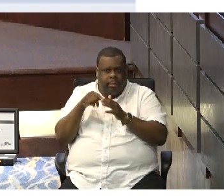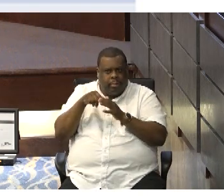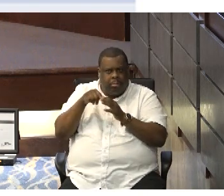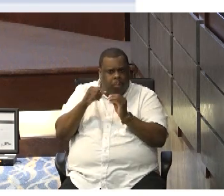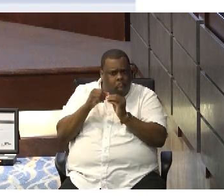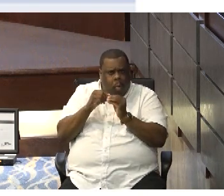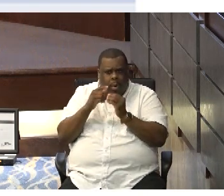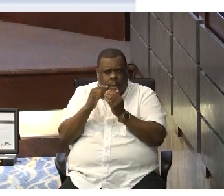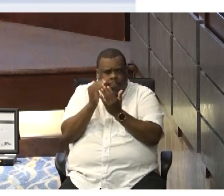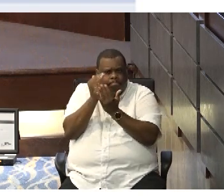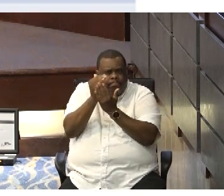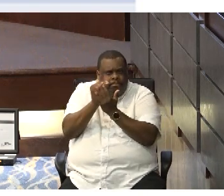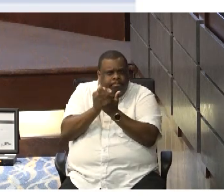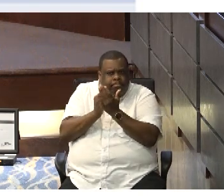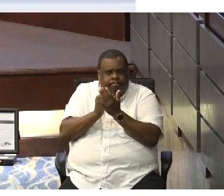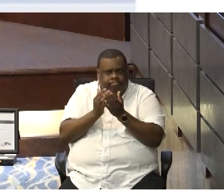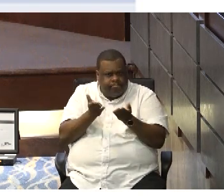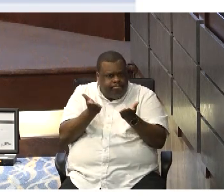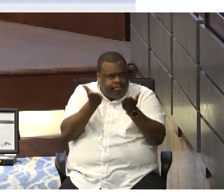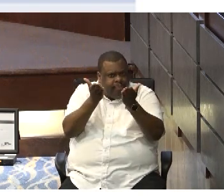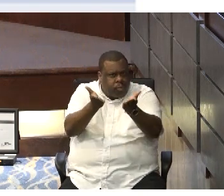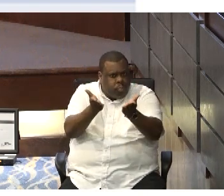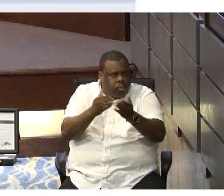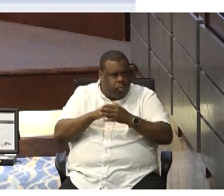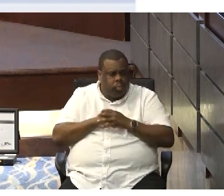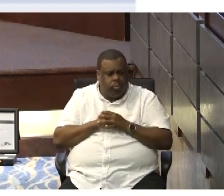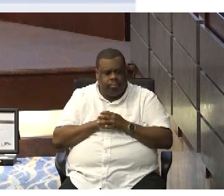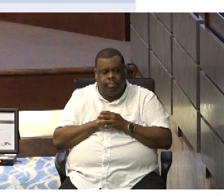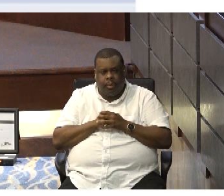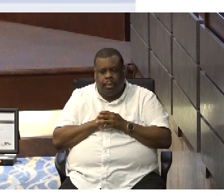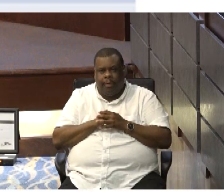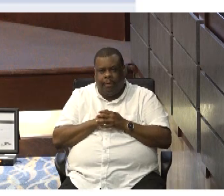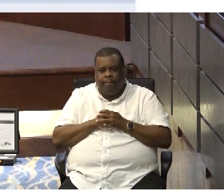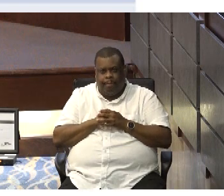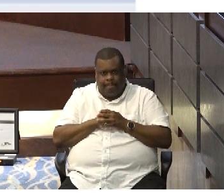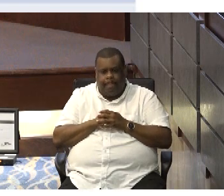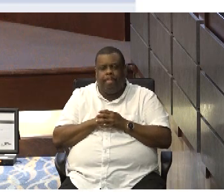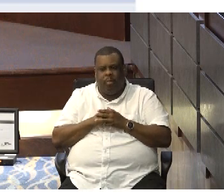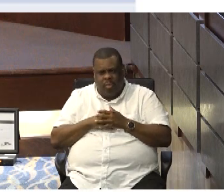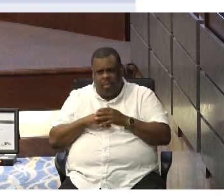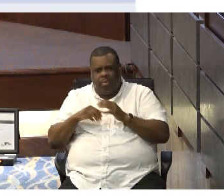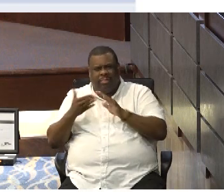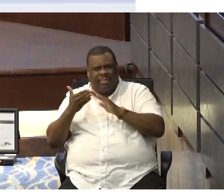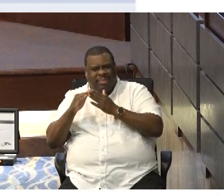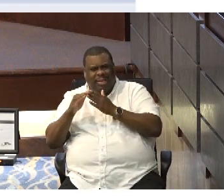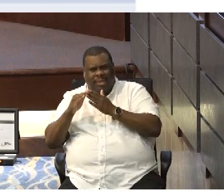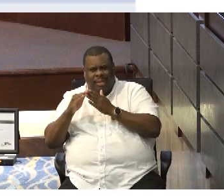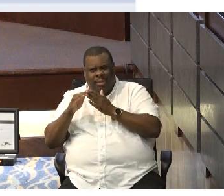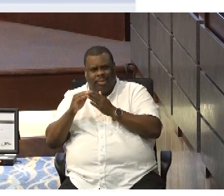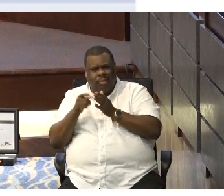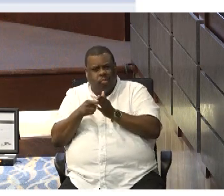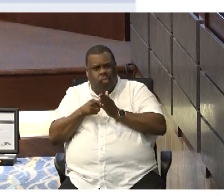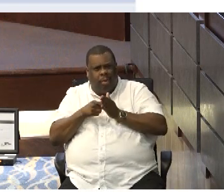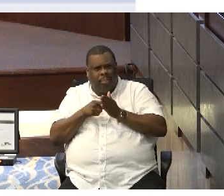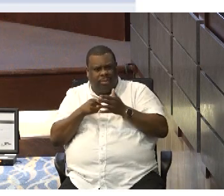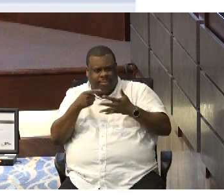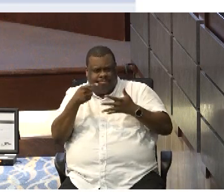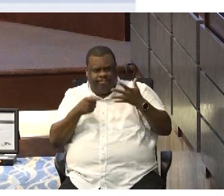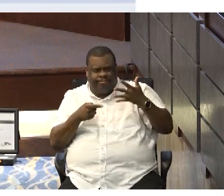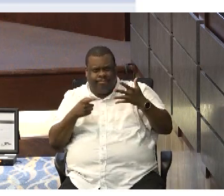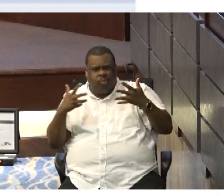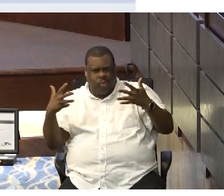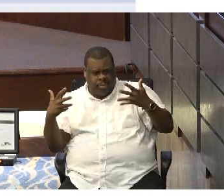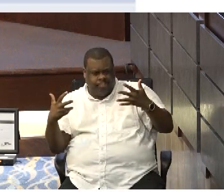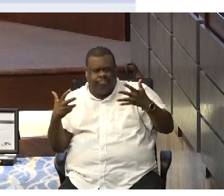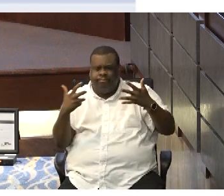and stakeholder meetings. We're going to draft the adjustments to the city ordinances, because what we're doing is we're taking that criteria out